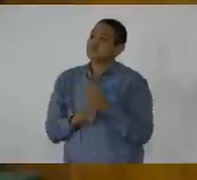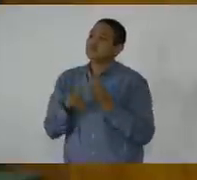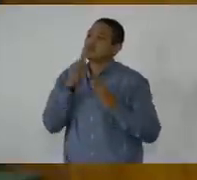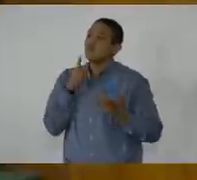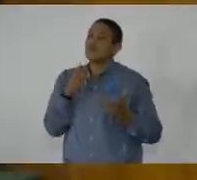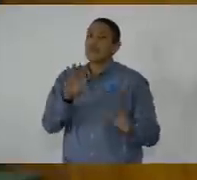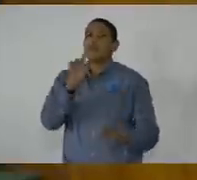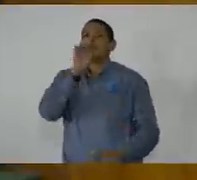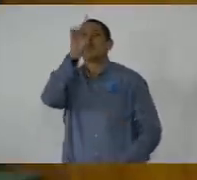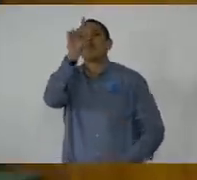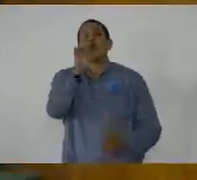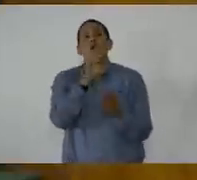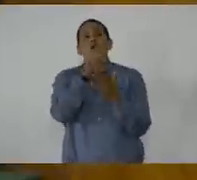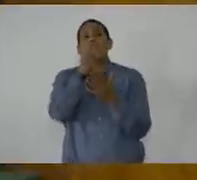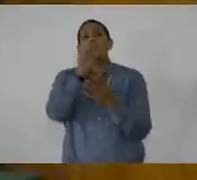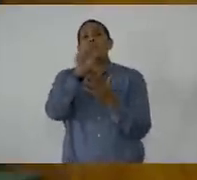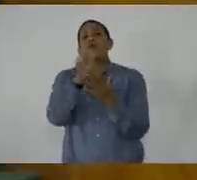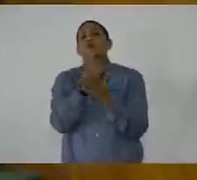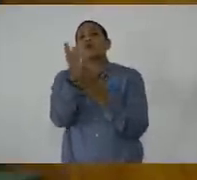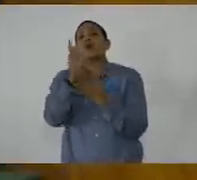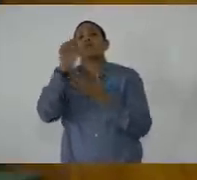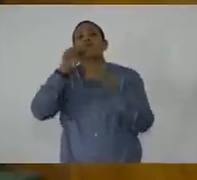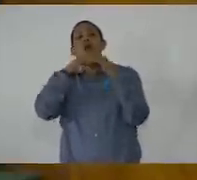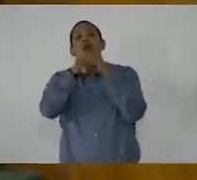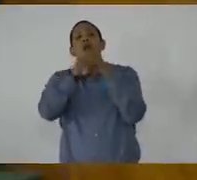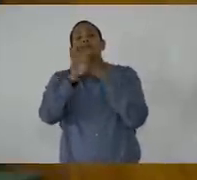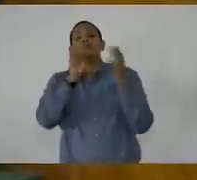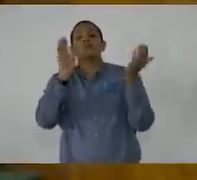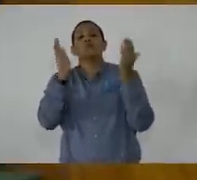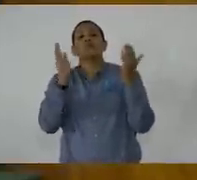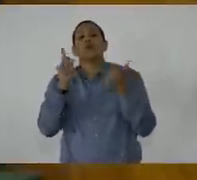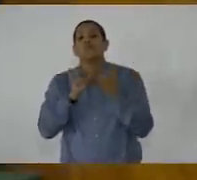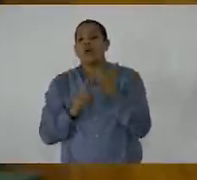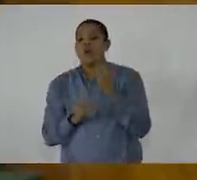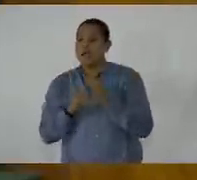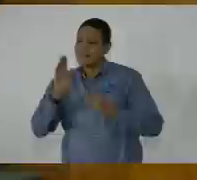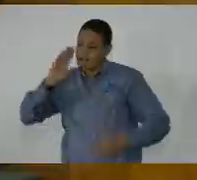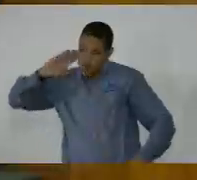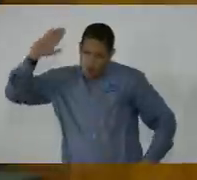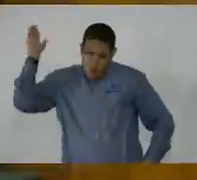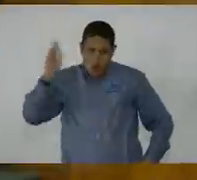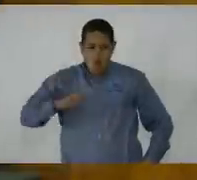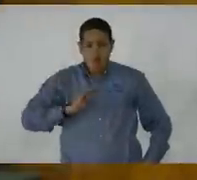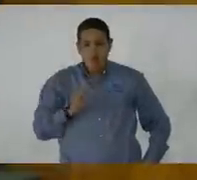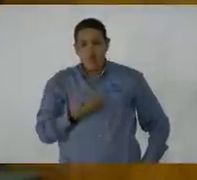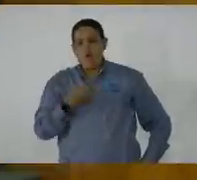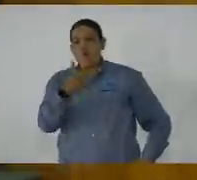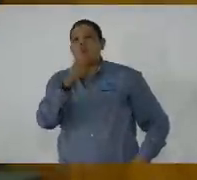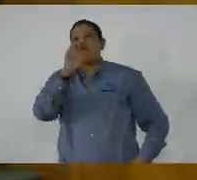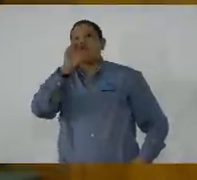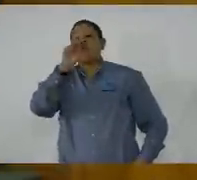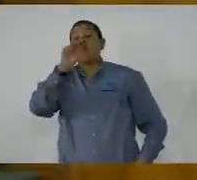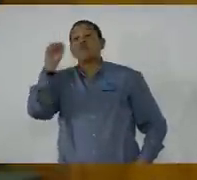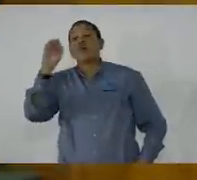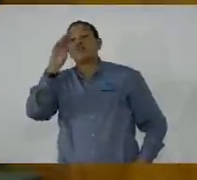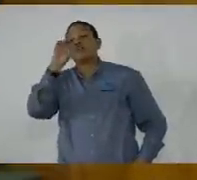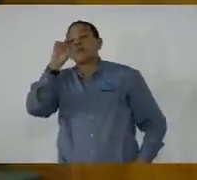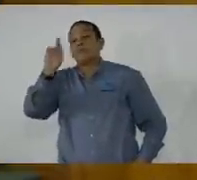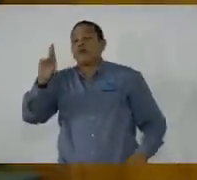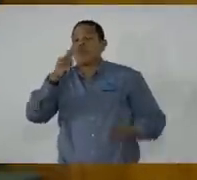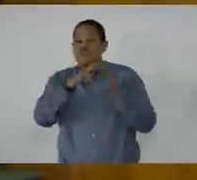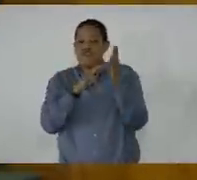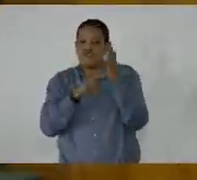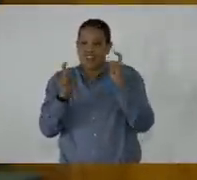a single portal for access to the service of all our cross-border regulatory agencies.